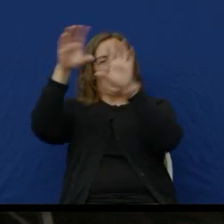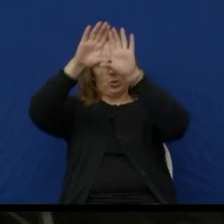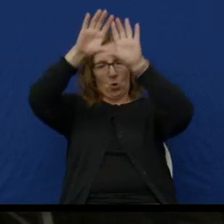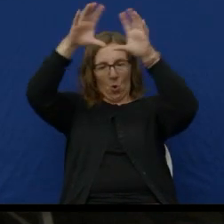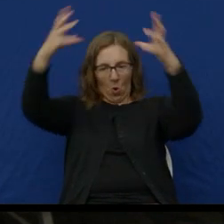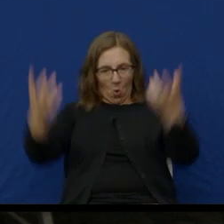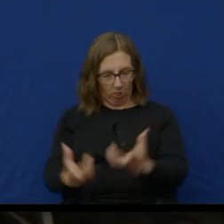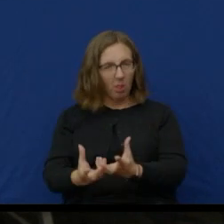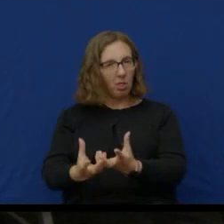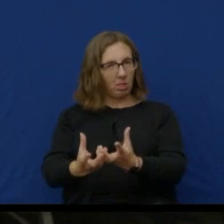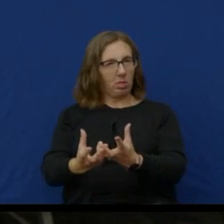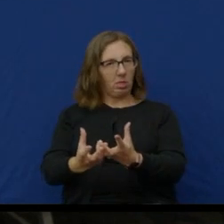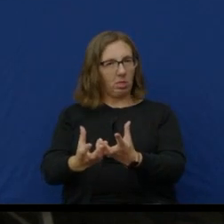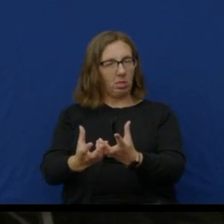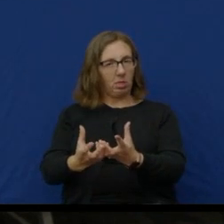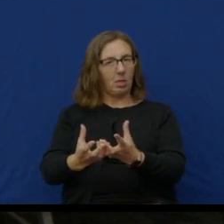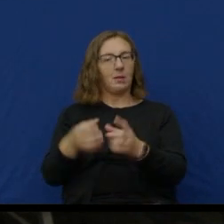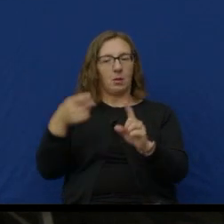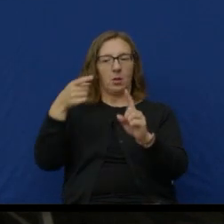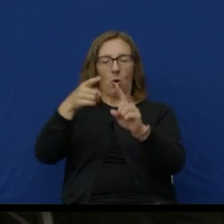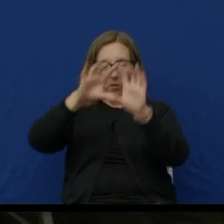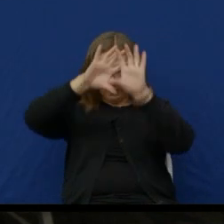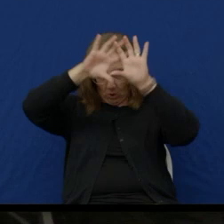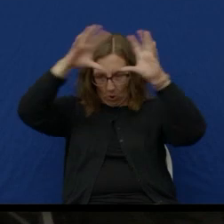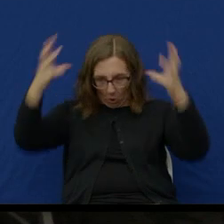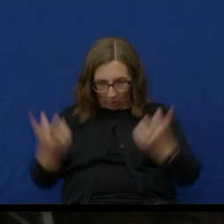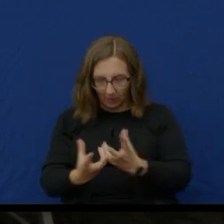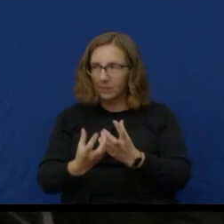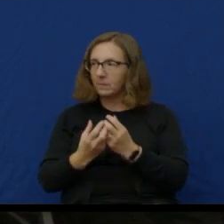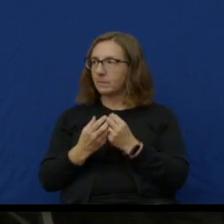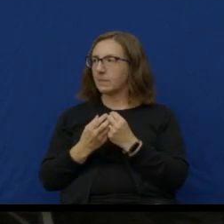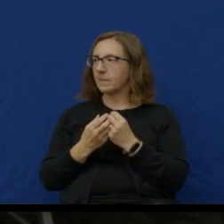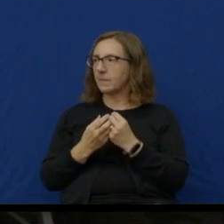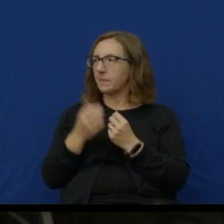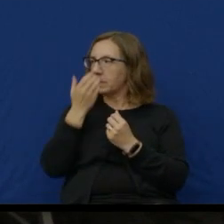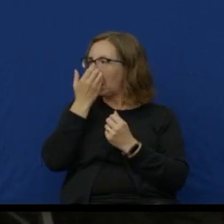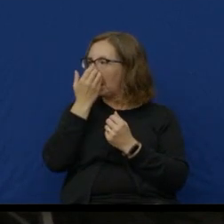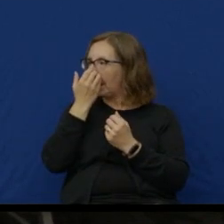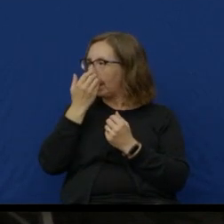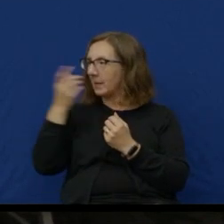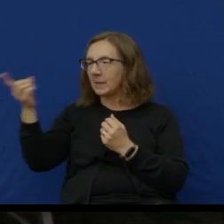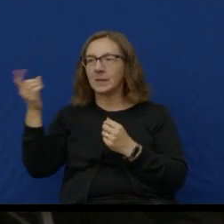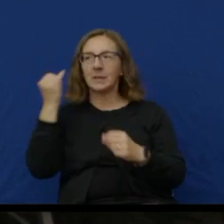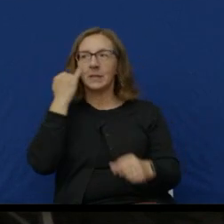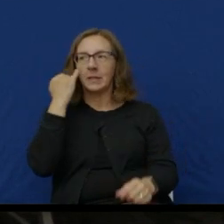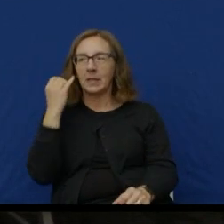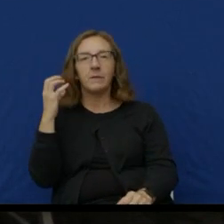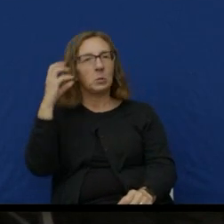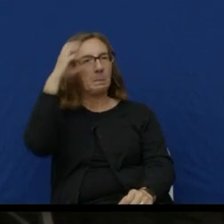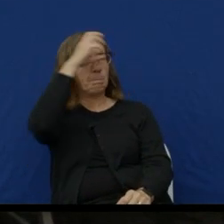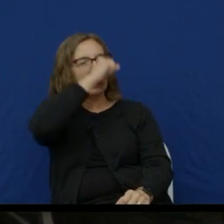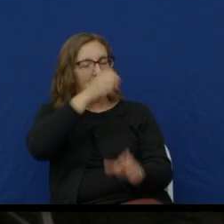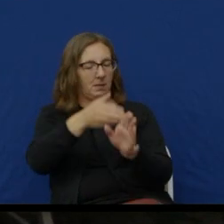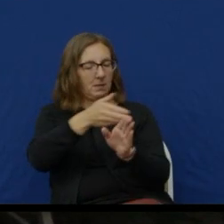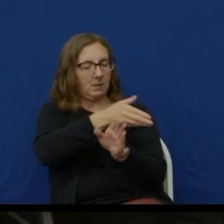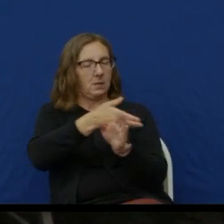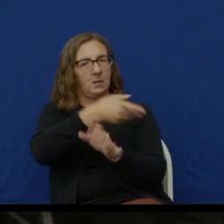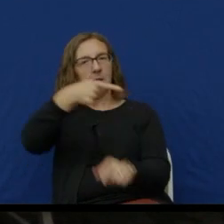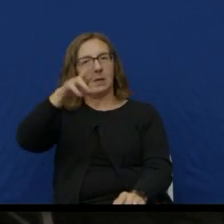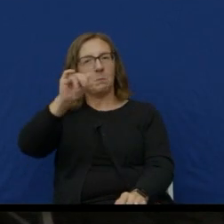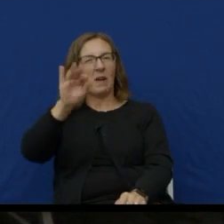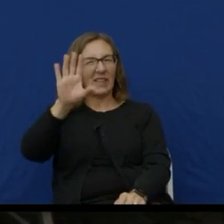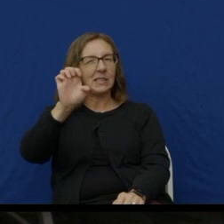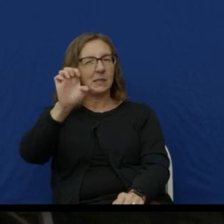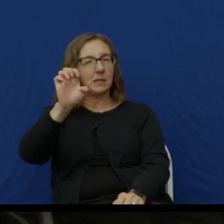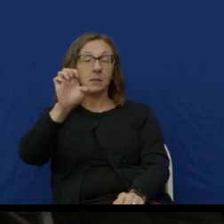holistic vision. Yeah, I think that missing preface really does. Yeah. And it